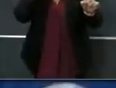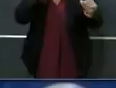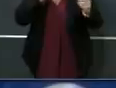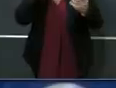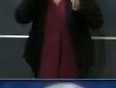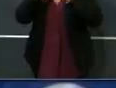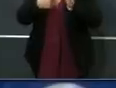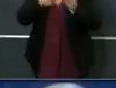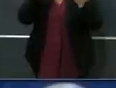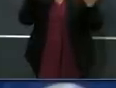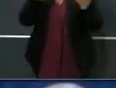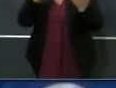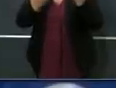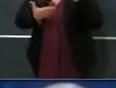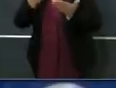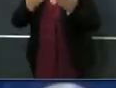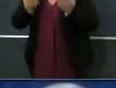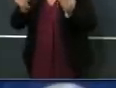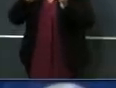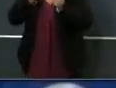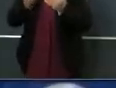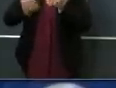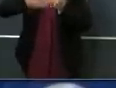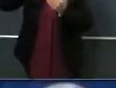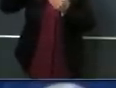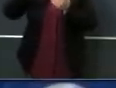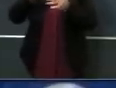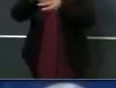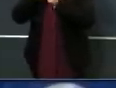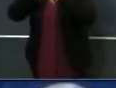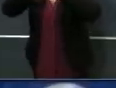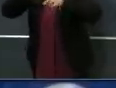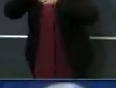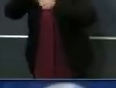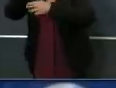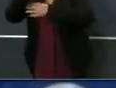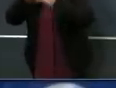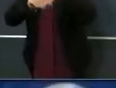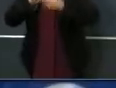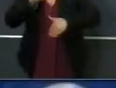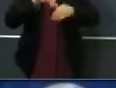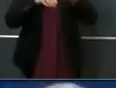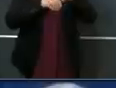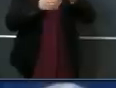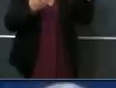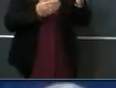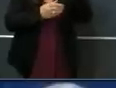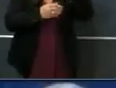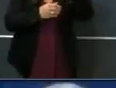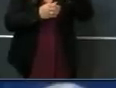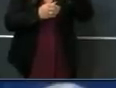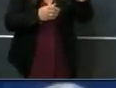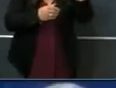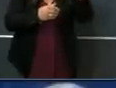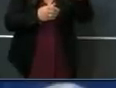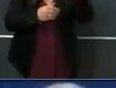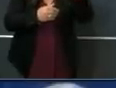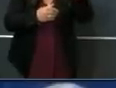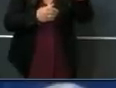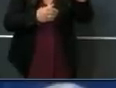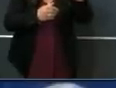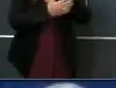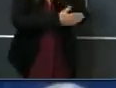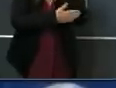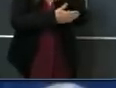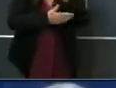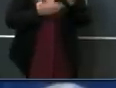For example, it's much easier to qualify to get a test in Los Angeles than it is in Sacramento County, where some people, even with